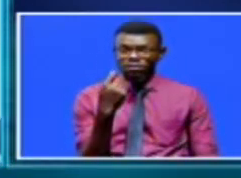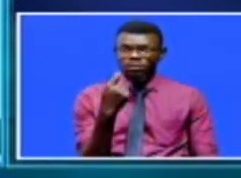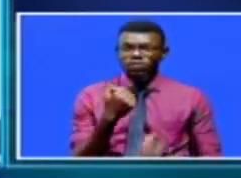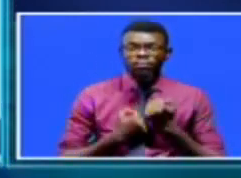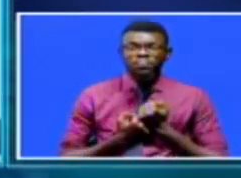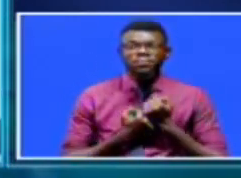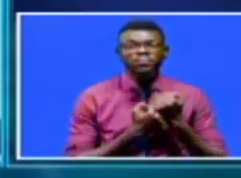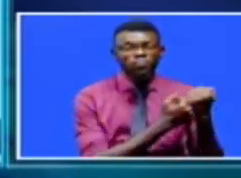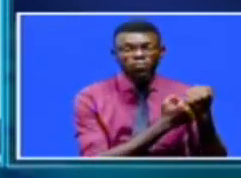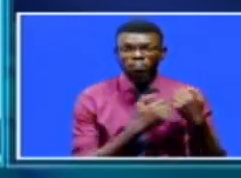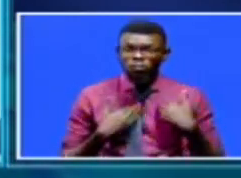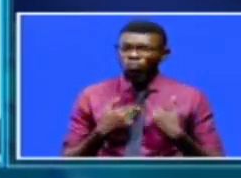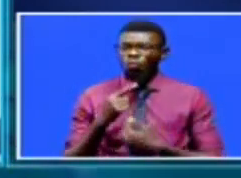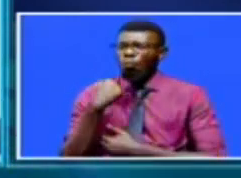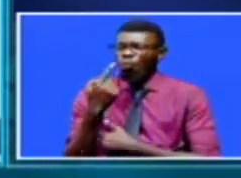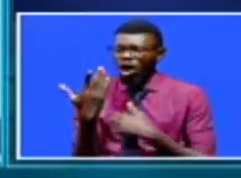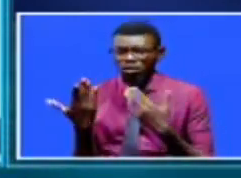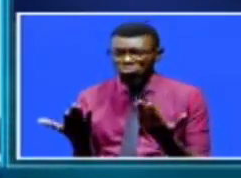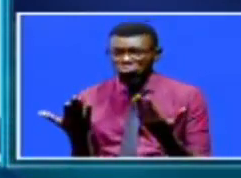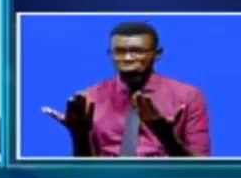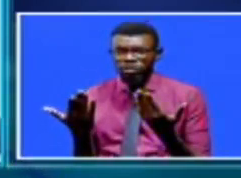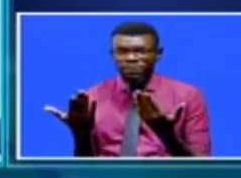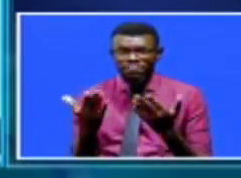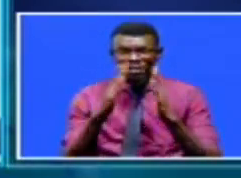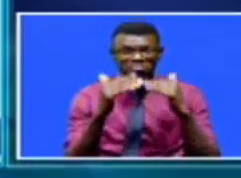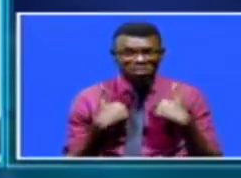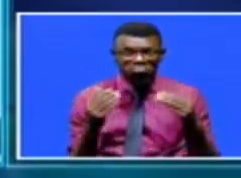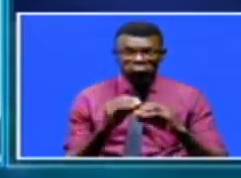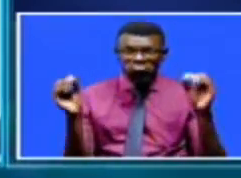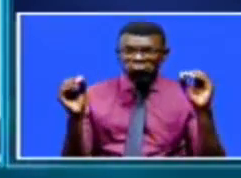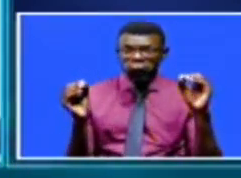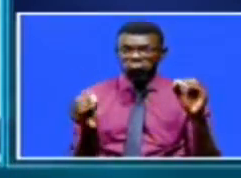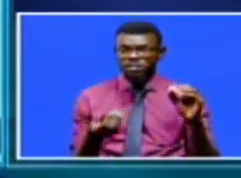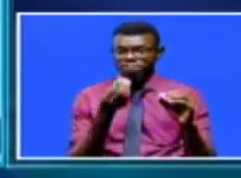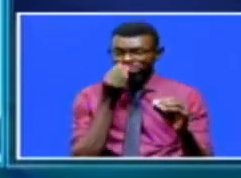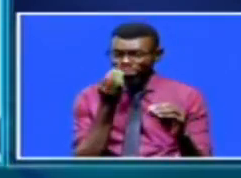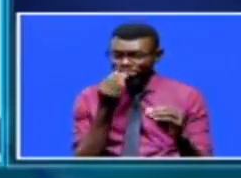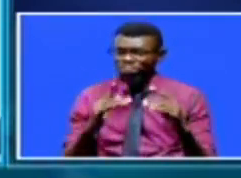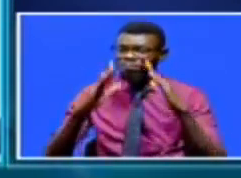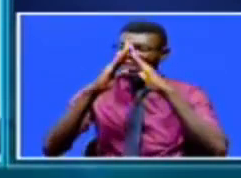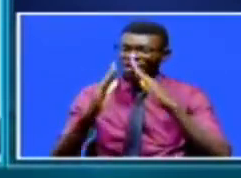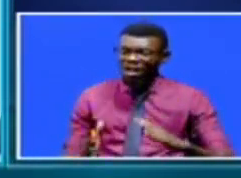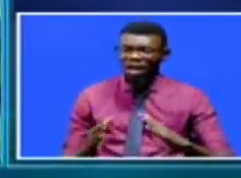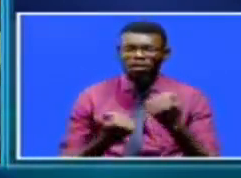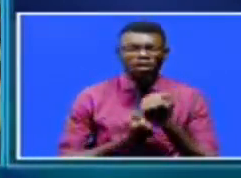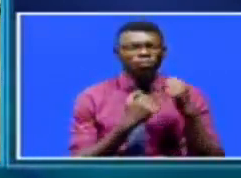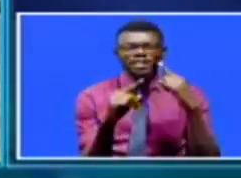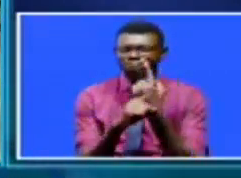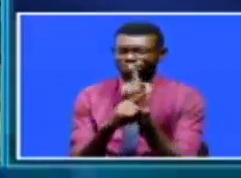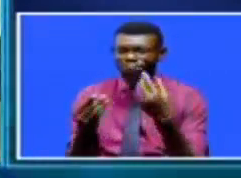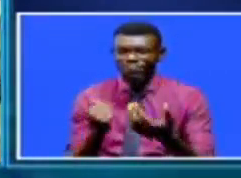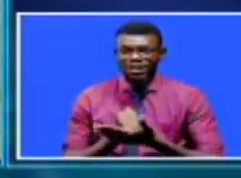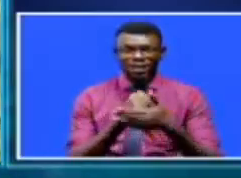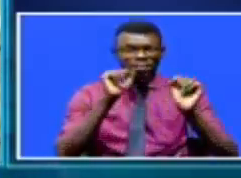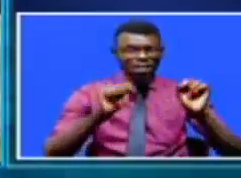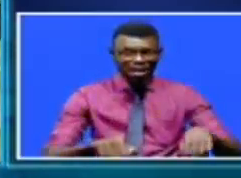people displaced by the calamities by providing food, shelter, and other support. The